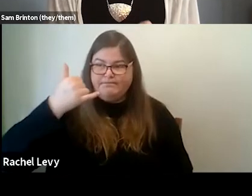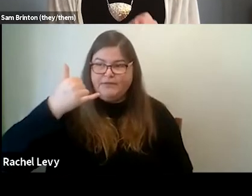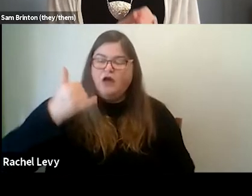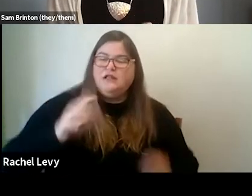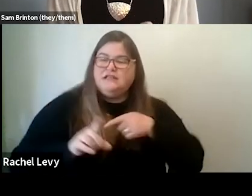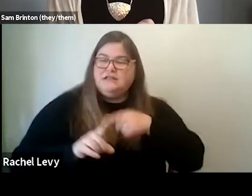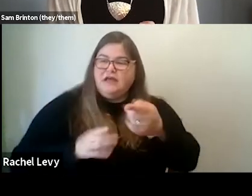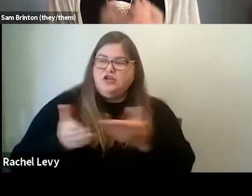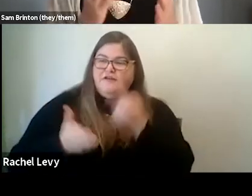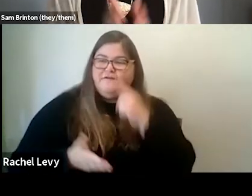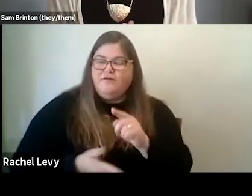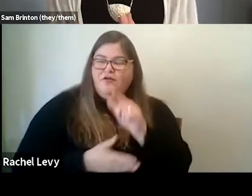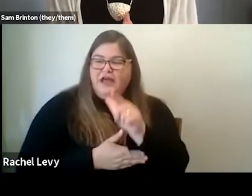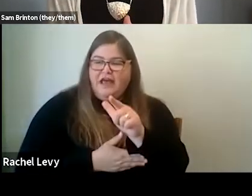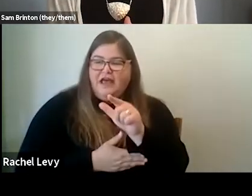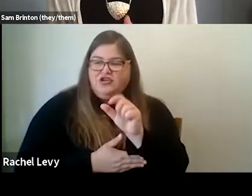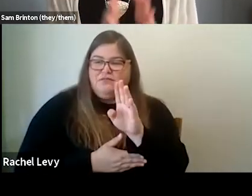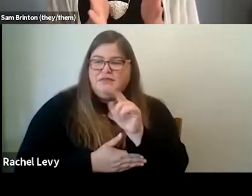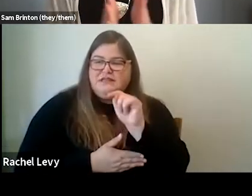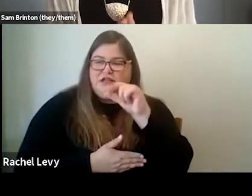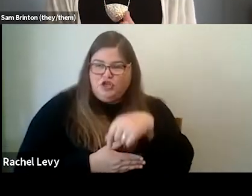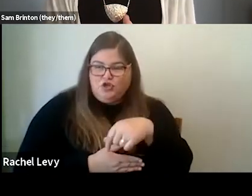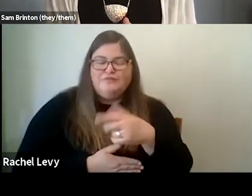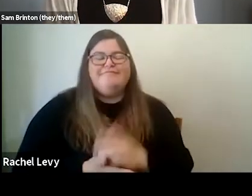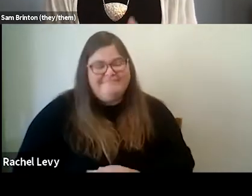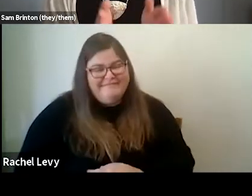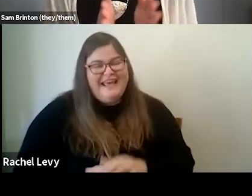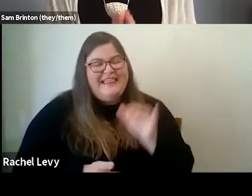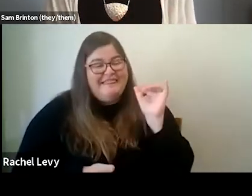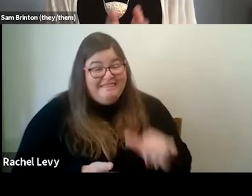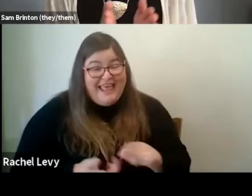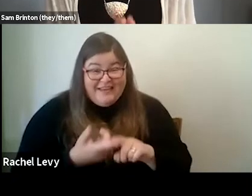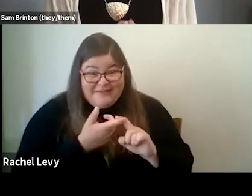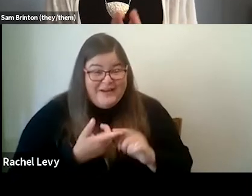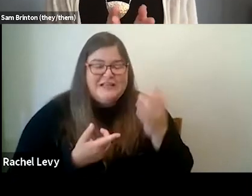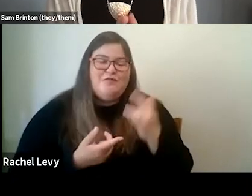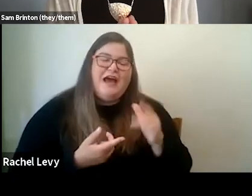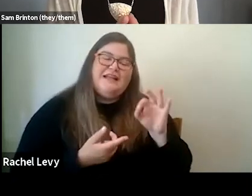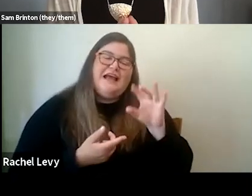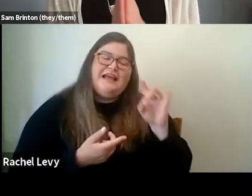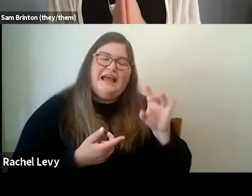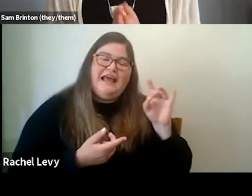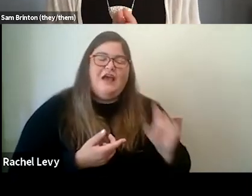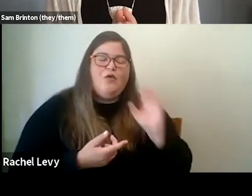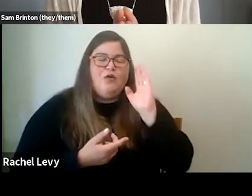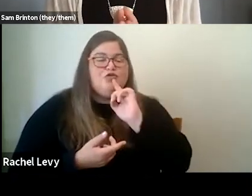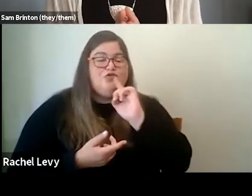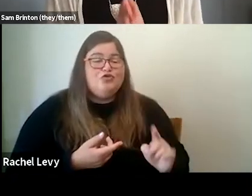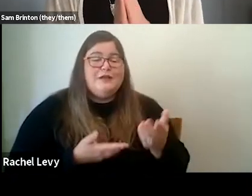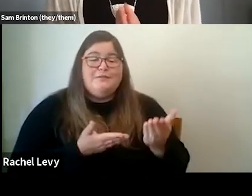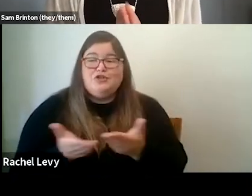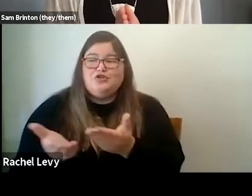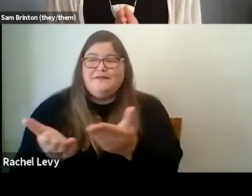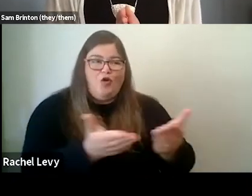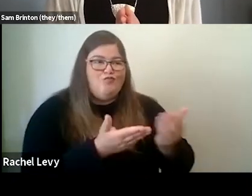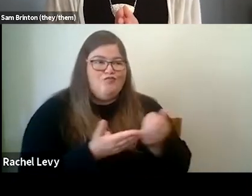for LGBTQ youth. And that, my friends, is when 988 will truly be serving all. Thank you for your time, and